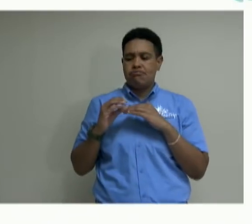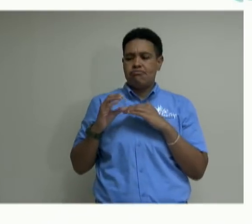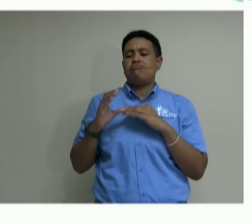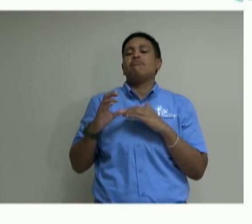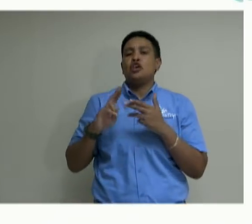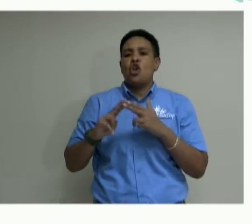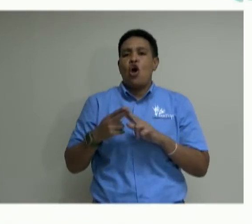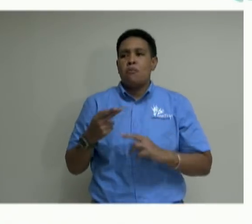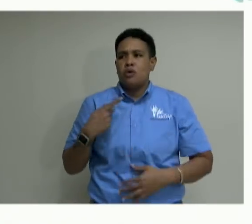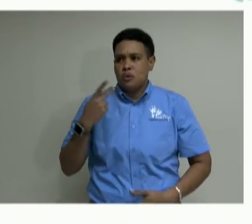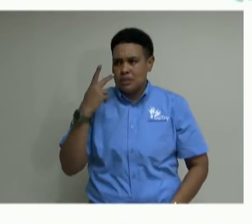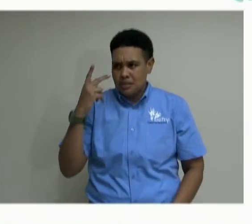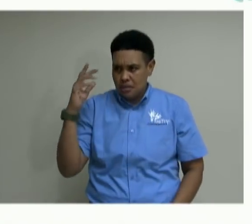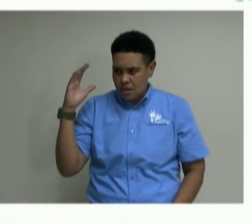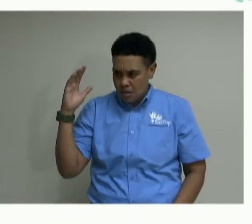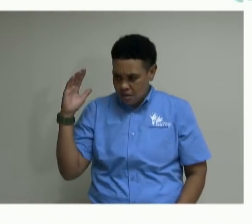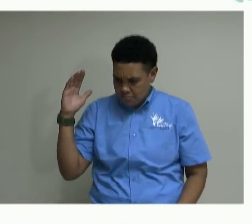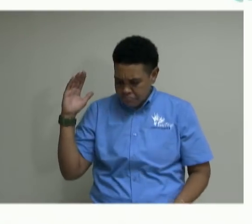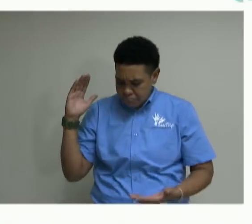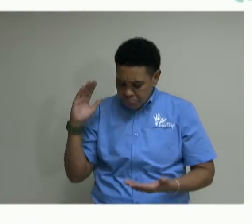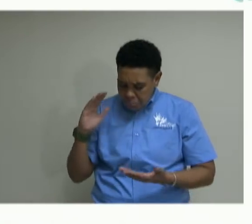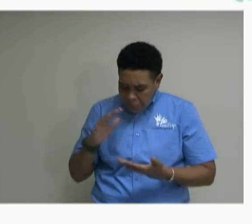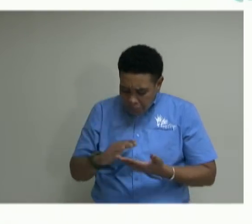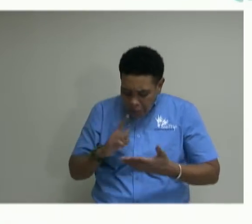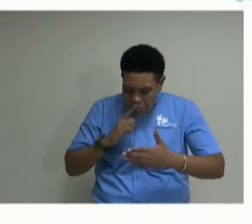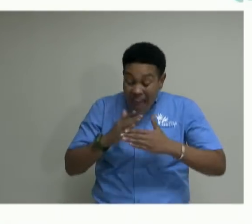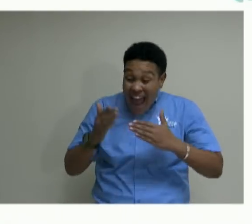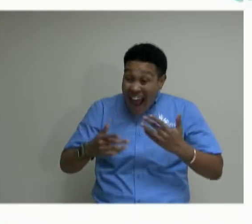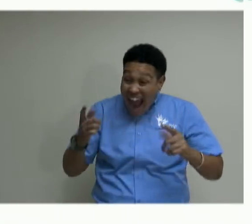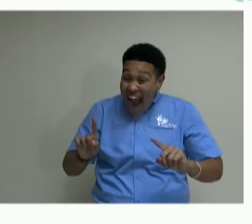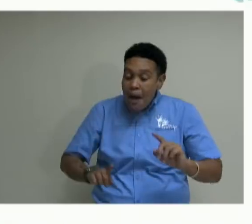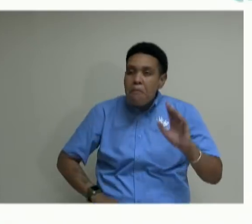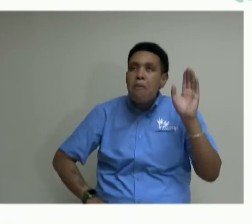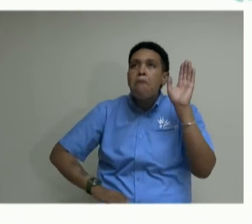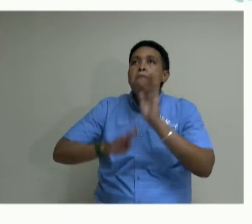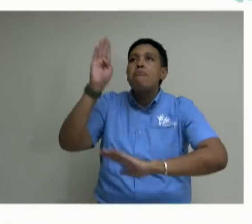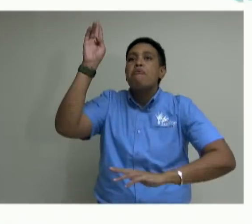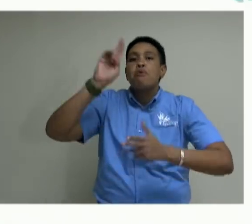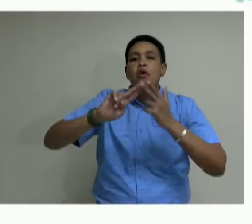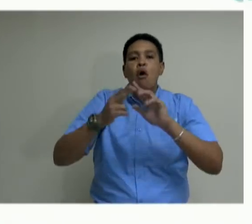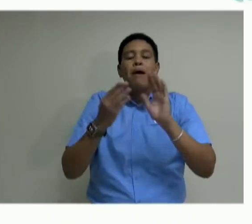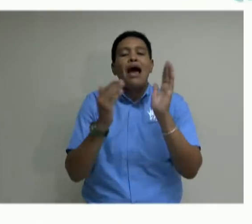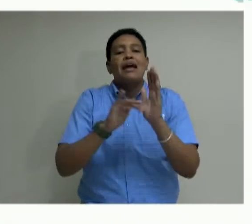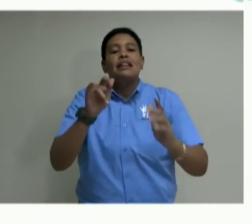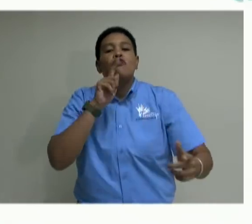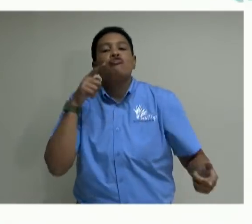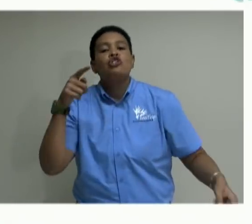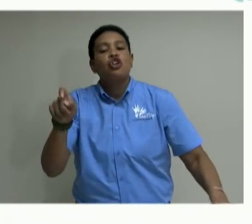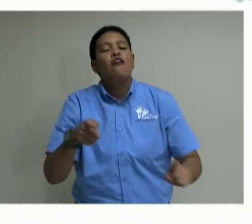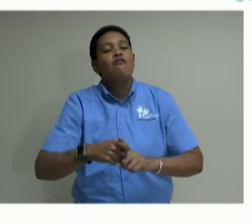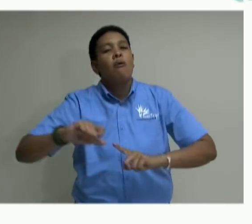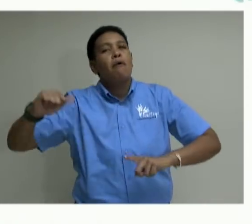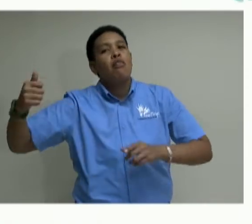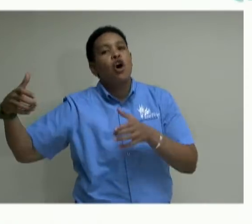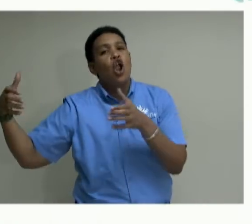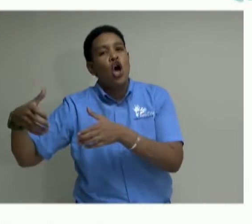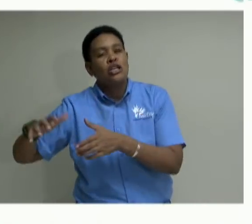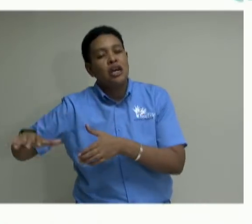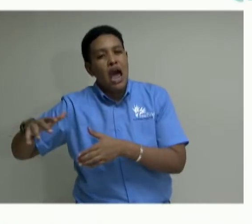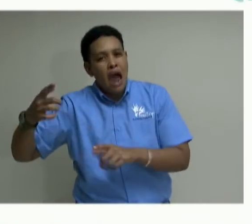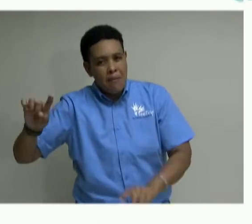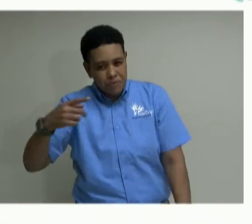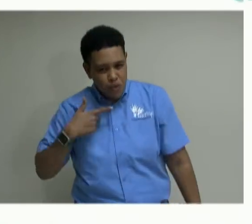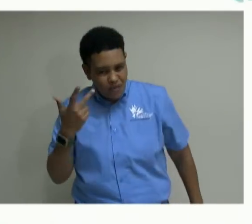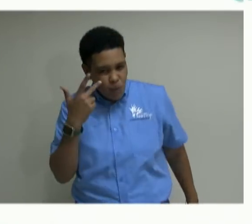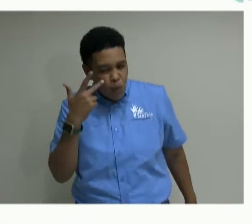We started to go down, and towards the end, we spike again, and that is resulting from another cluster. So if we